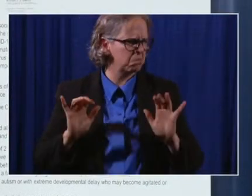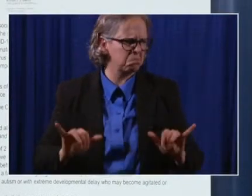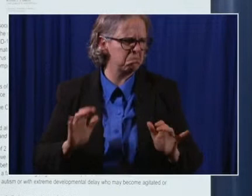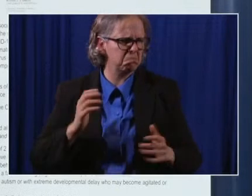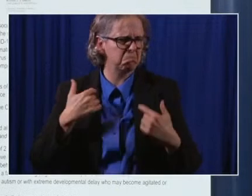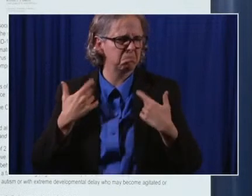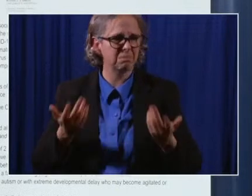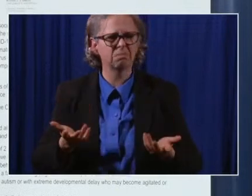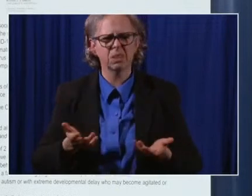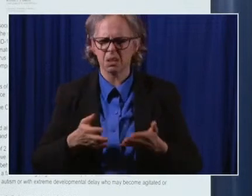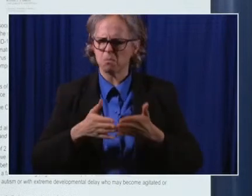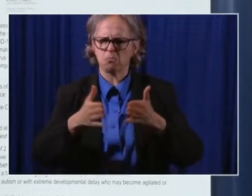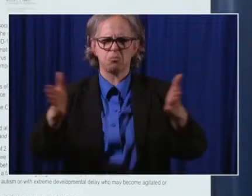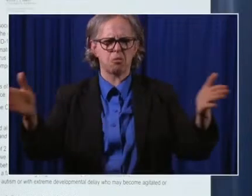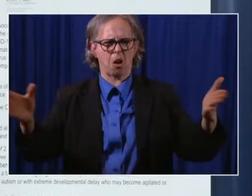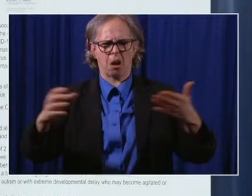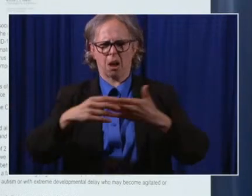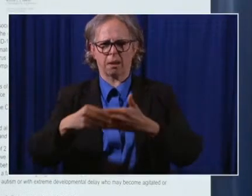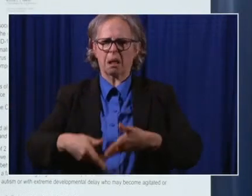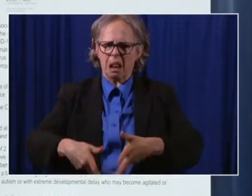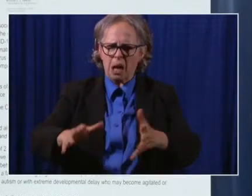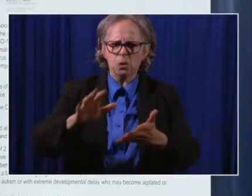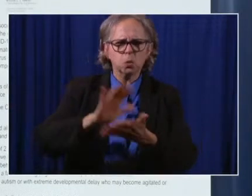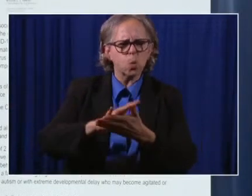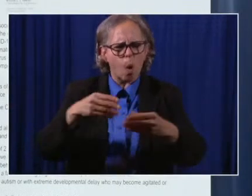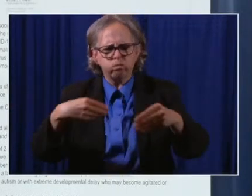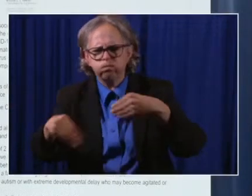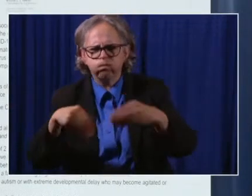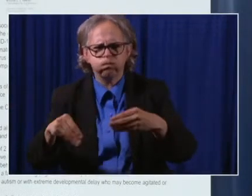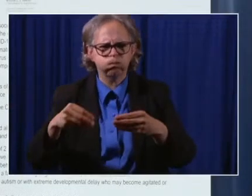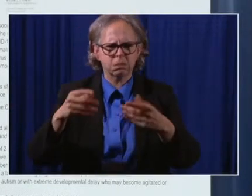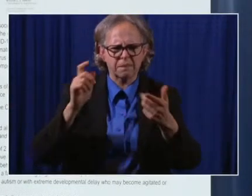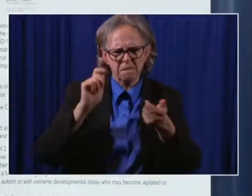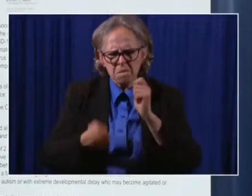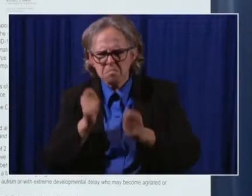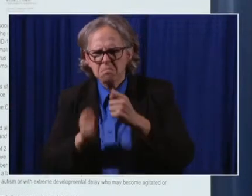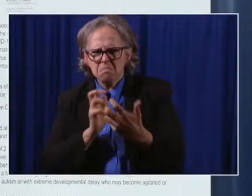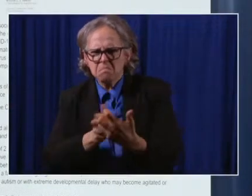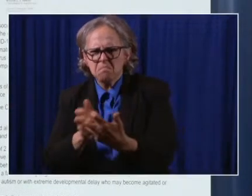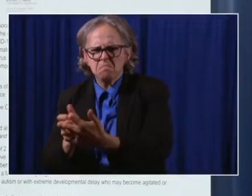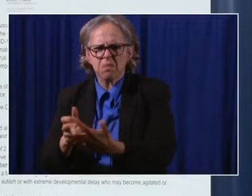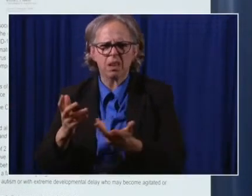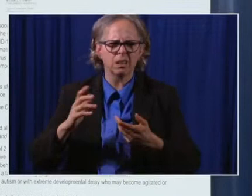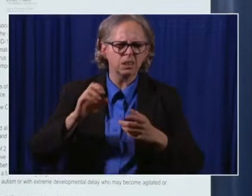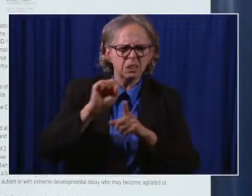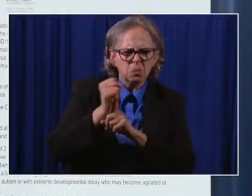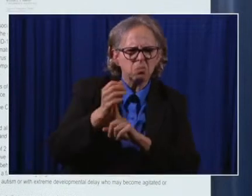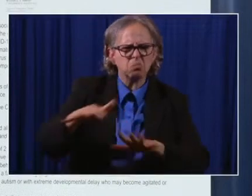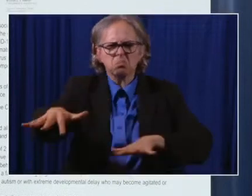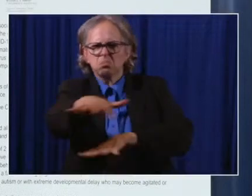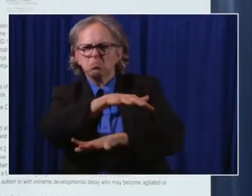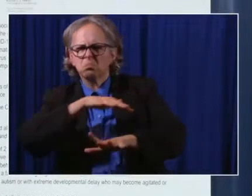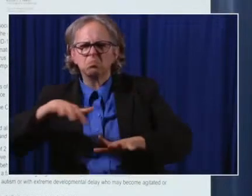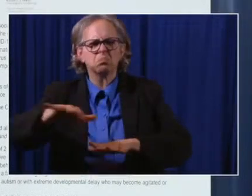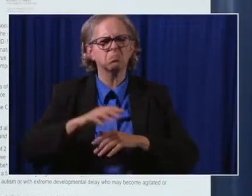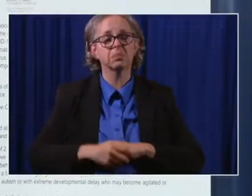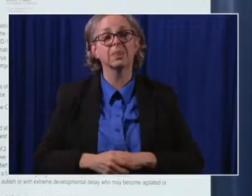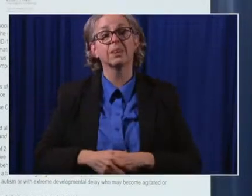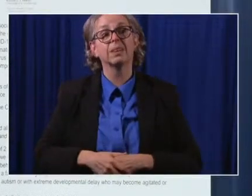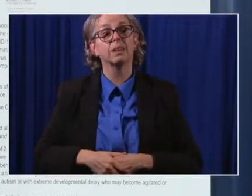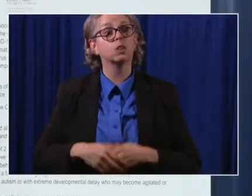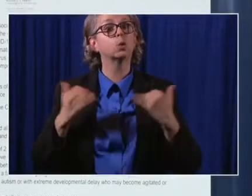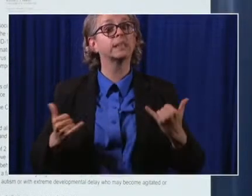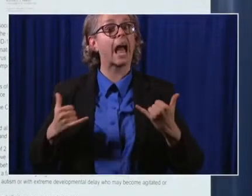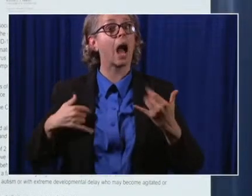done before. And that's what that previous order. We're going to add today an additional order,